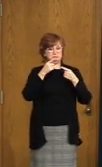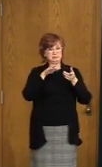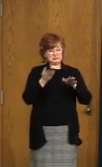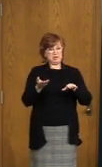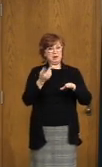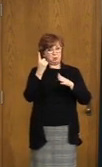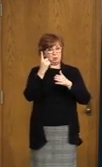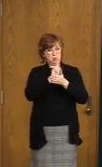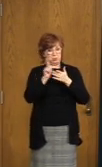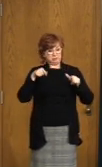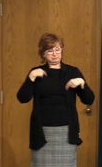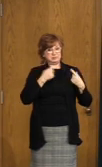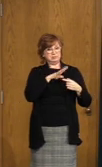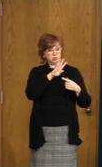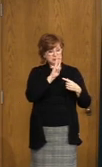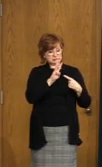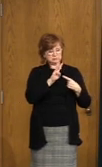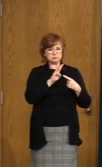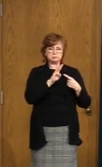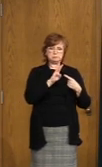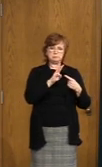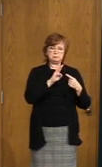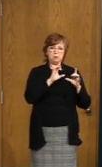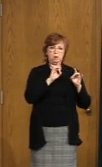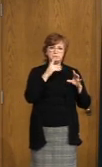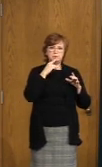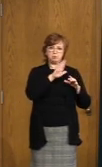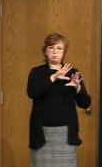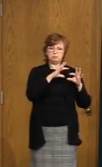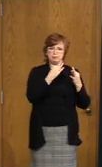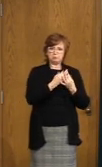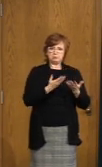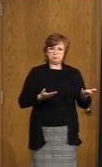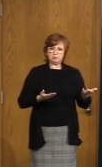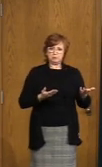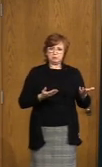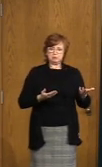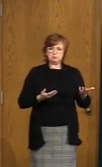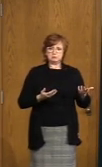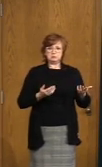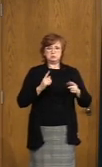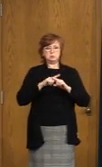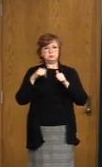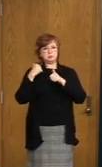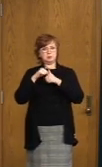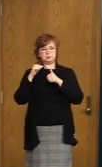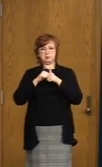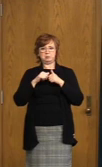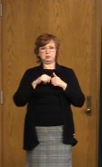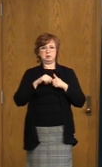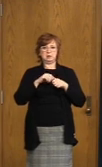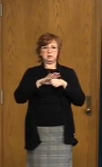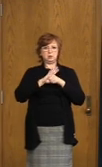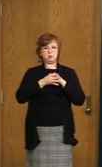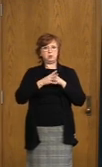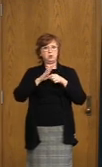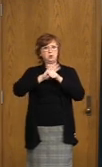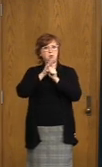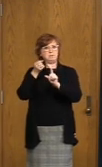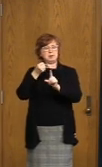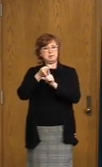to realize that while the risk is highest in the elderly, COVID takes people in every age category, and we really can't